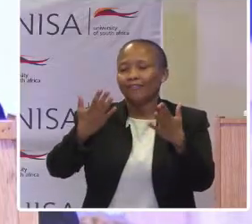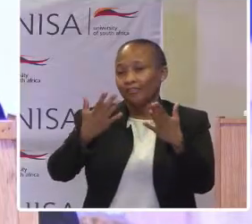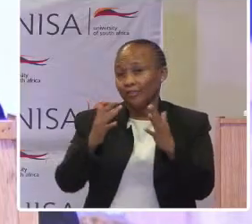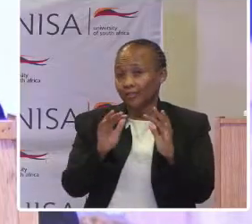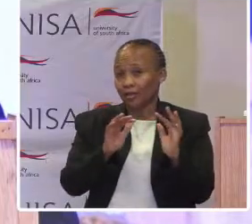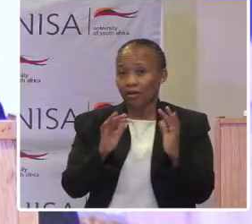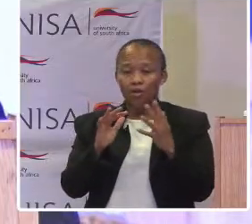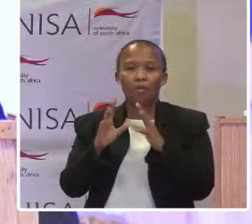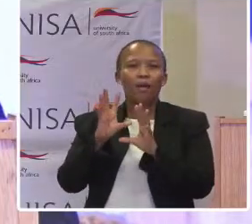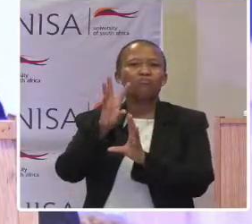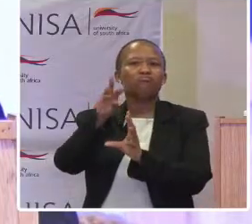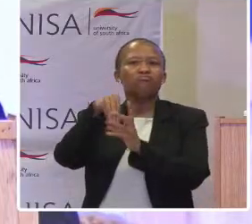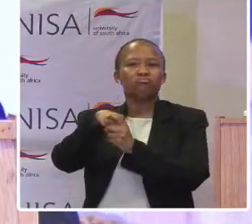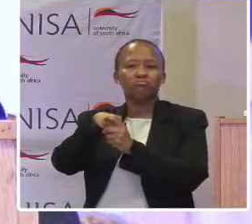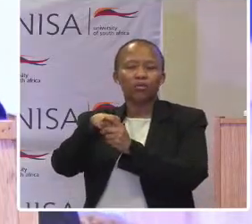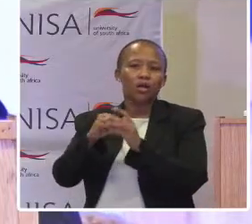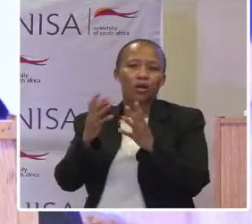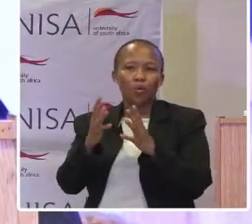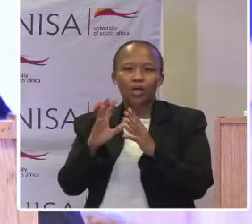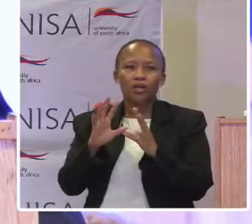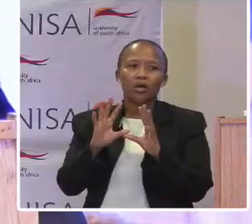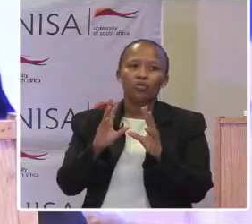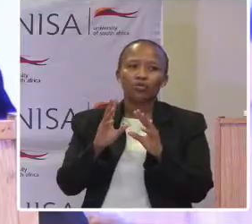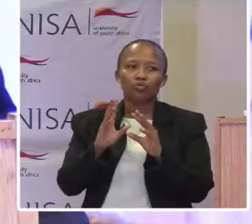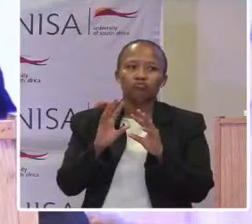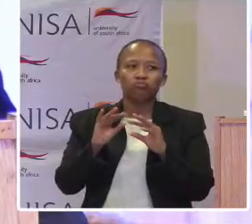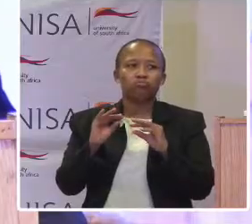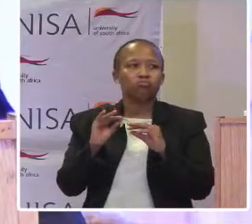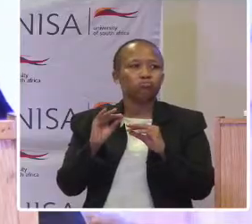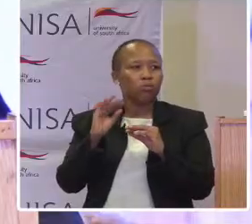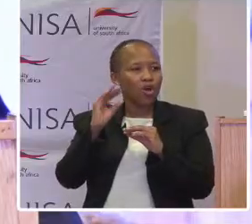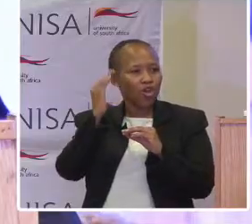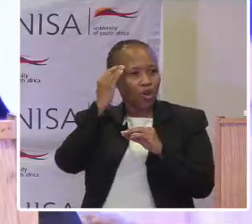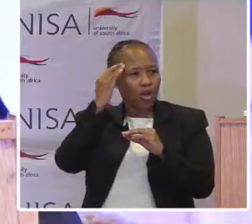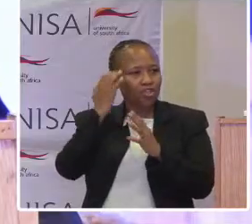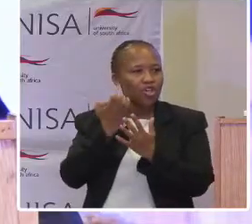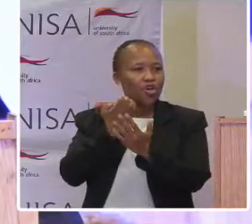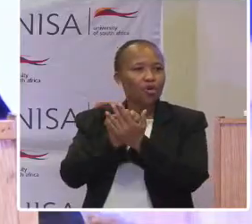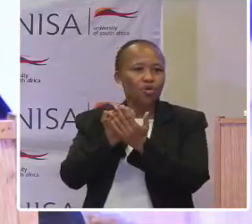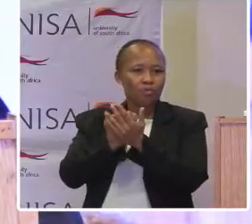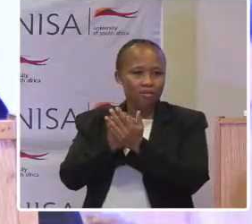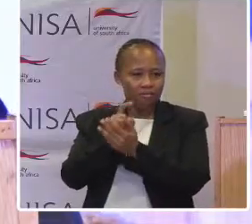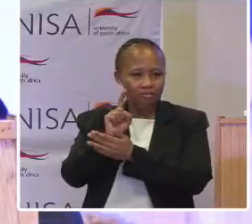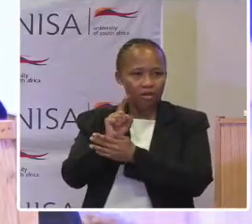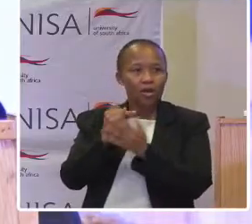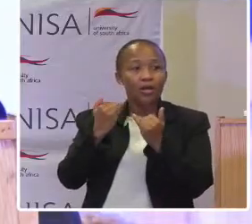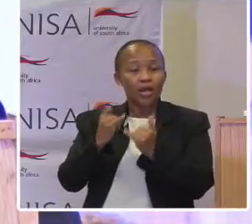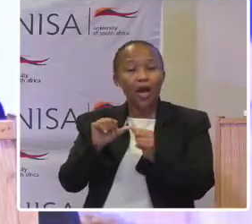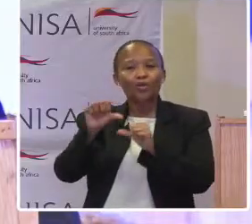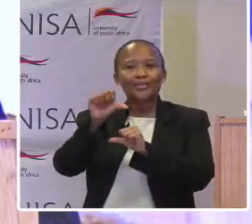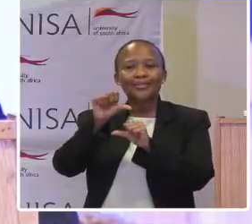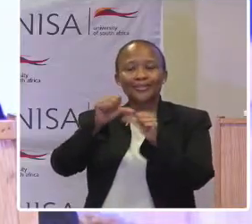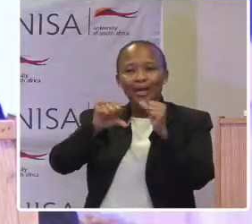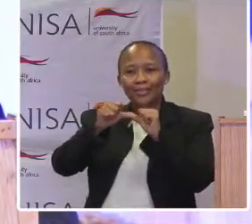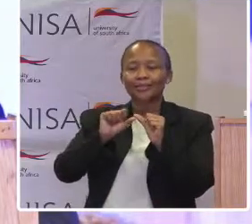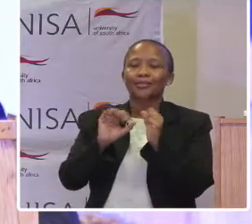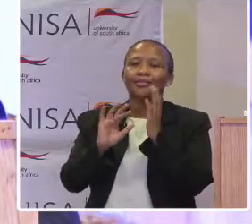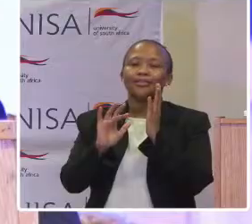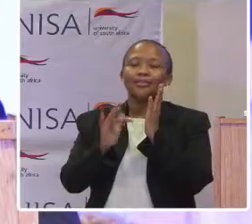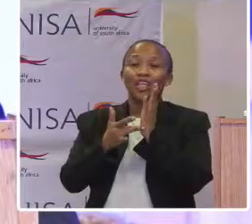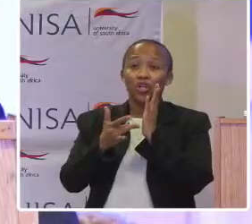contributing to the establishment of a knowledge economy. White Paper for Science, Technology and Innovation